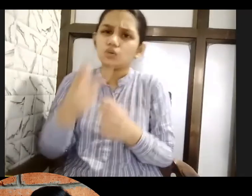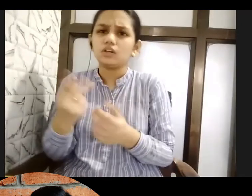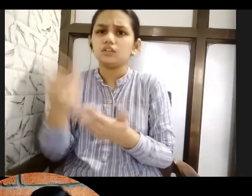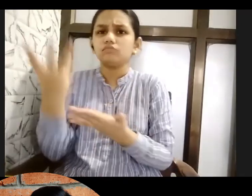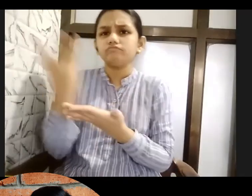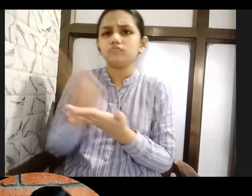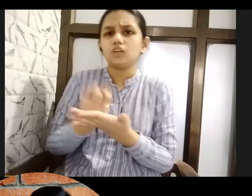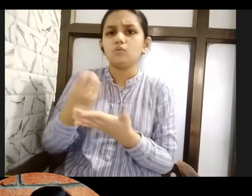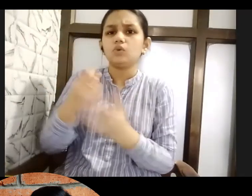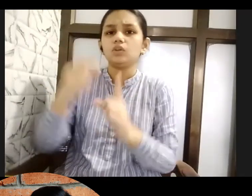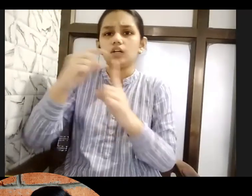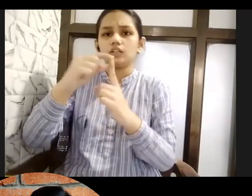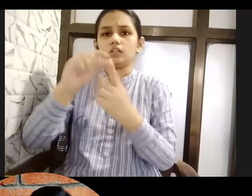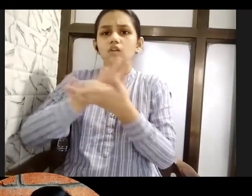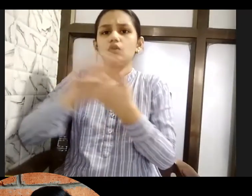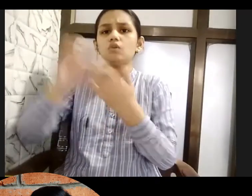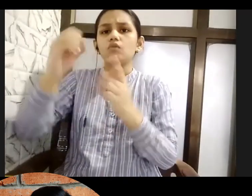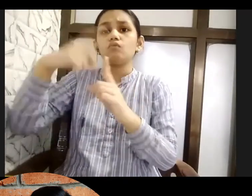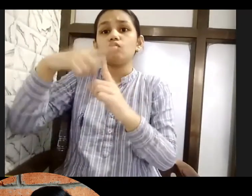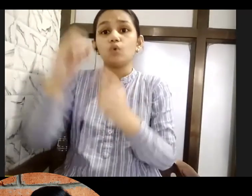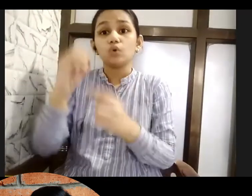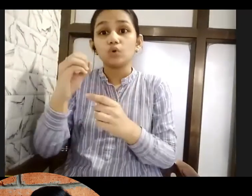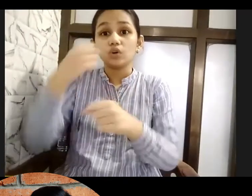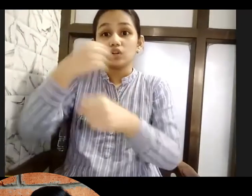So you'll find it in your gallery.